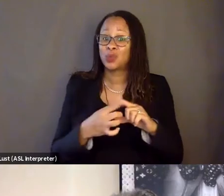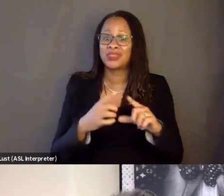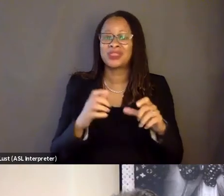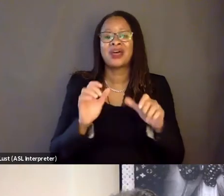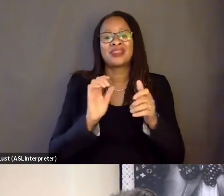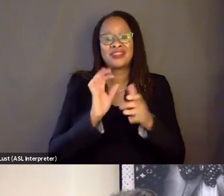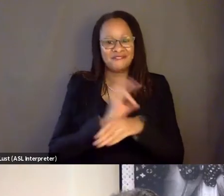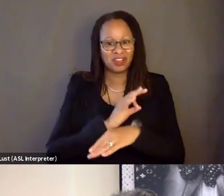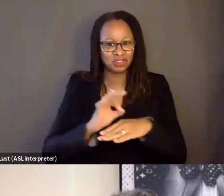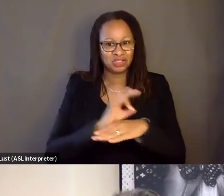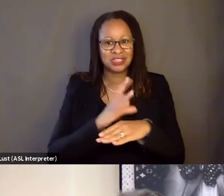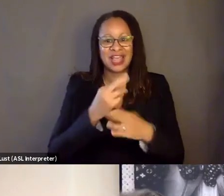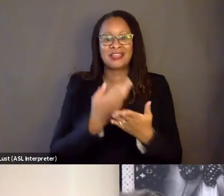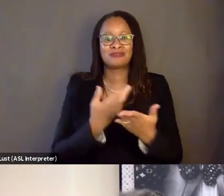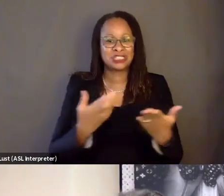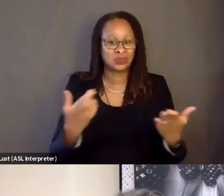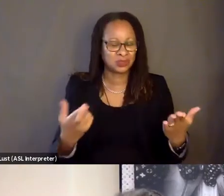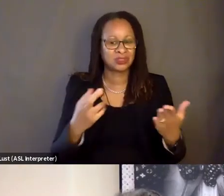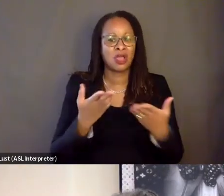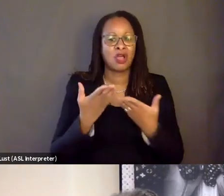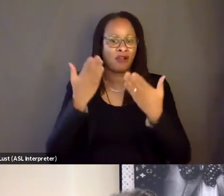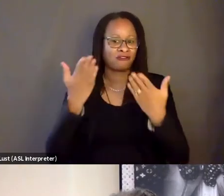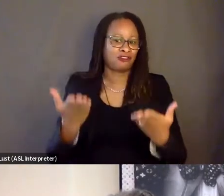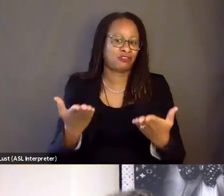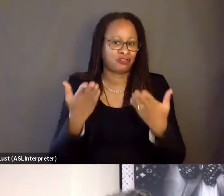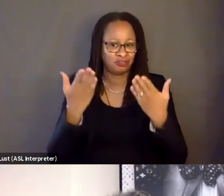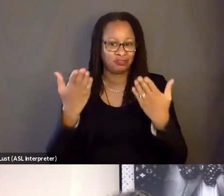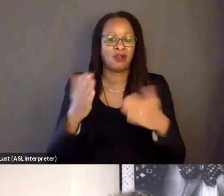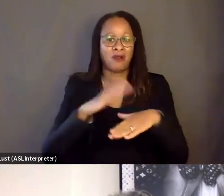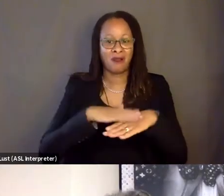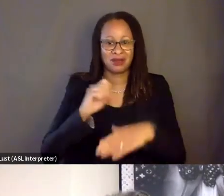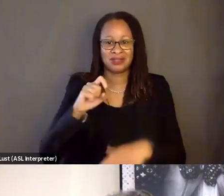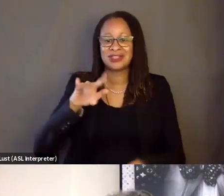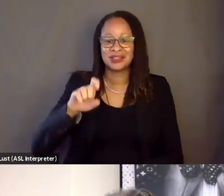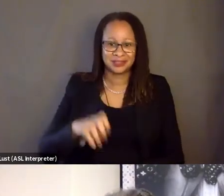functionality and the resources offered on the site.